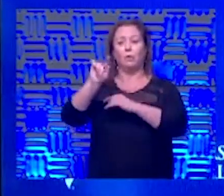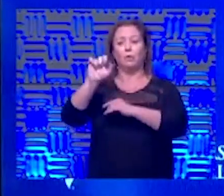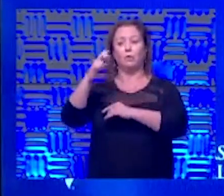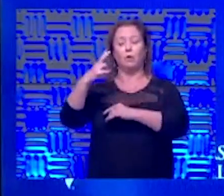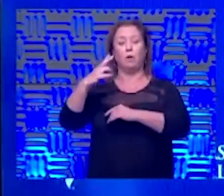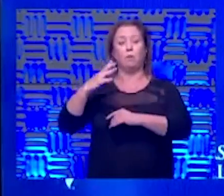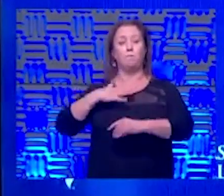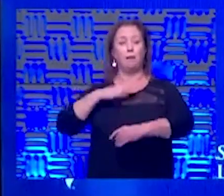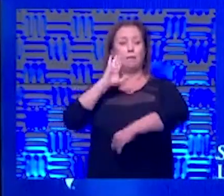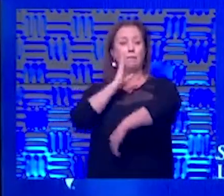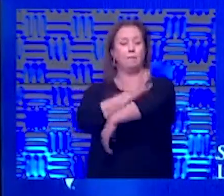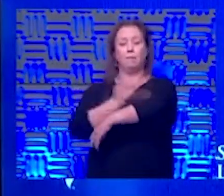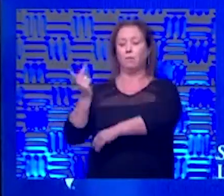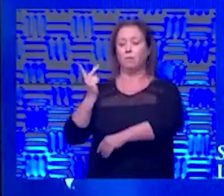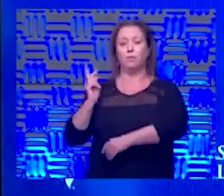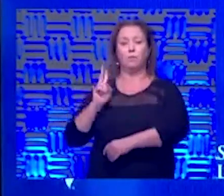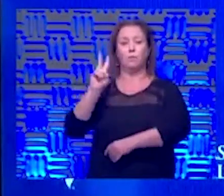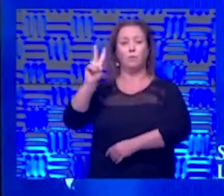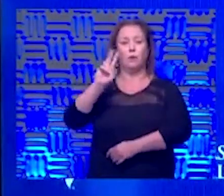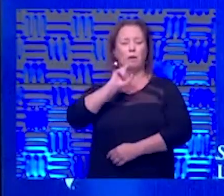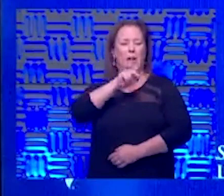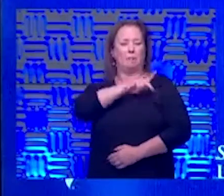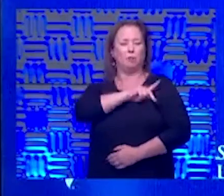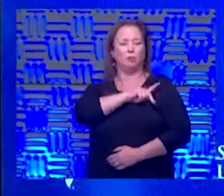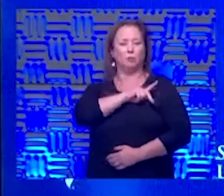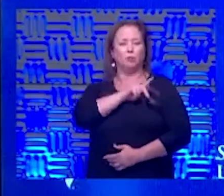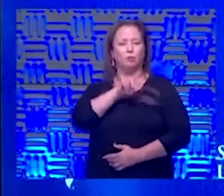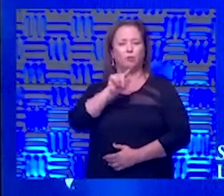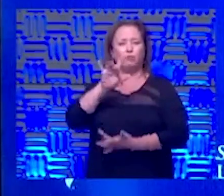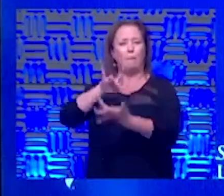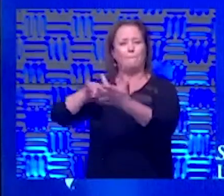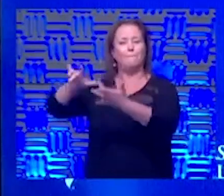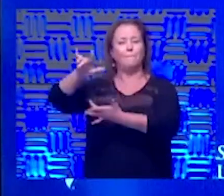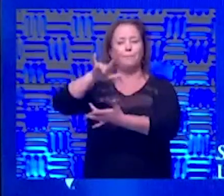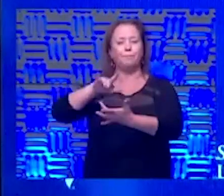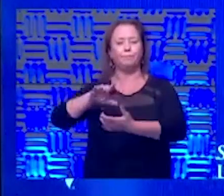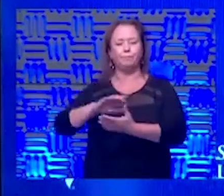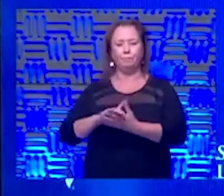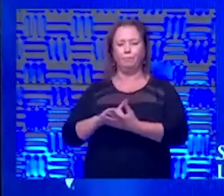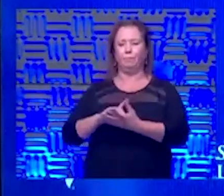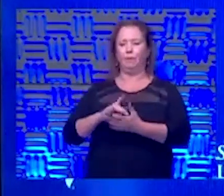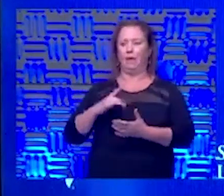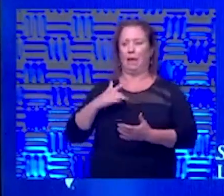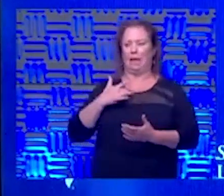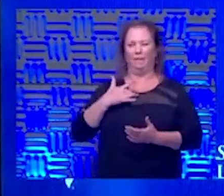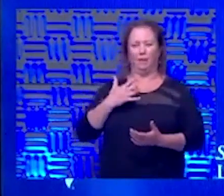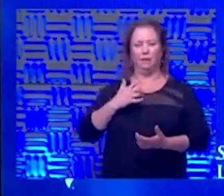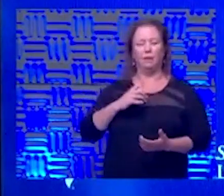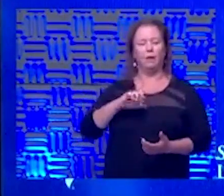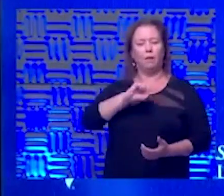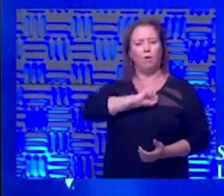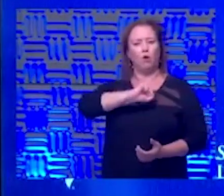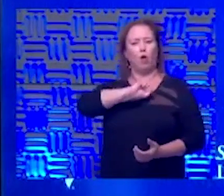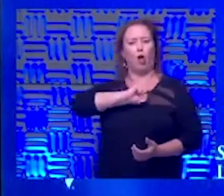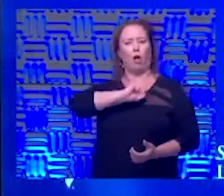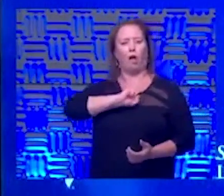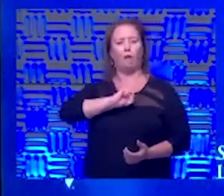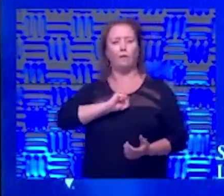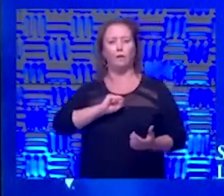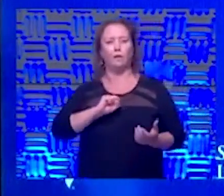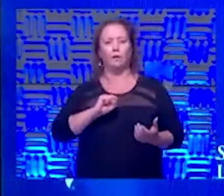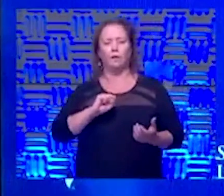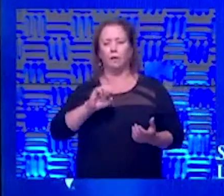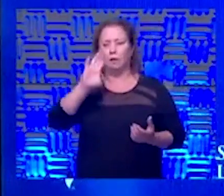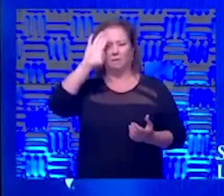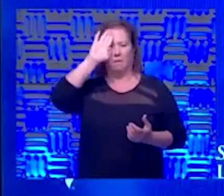daughter on a sort of personal thing, and you know, I had this little bit of a cough, and I don't think I had a